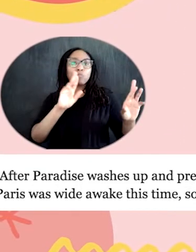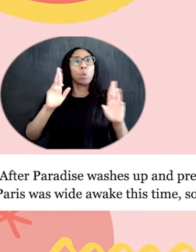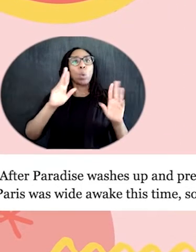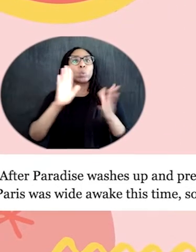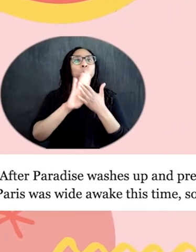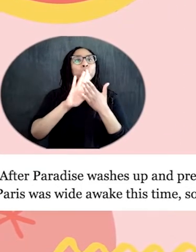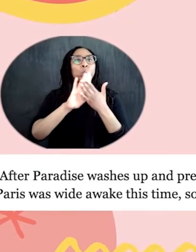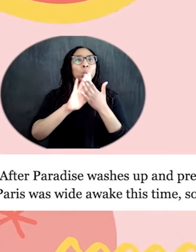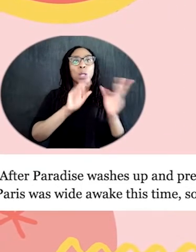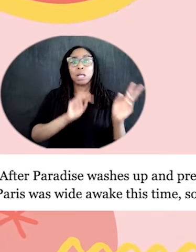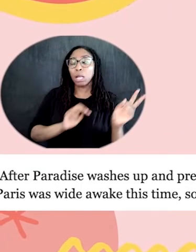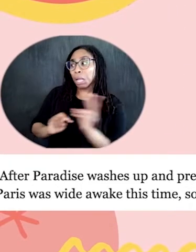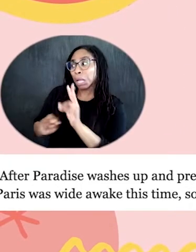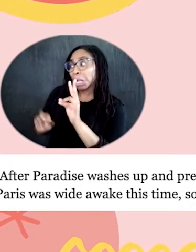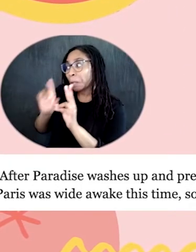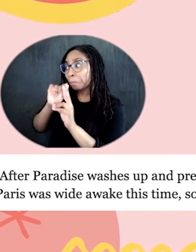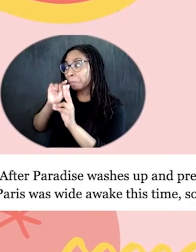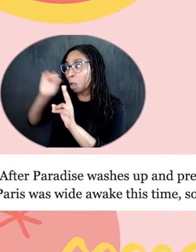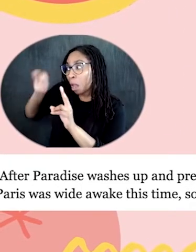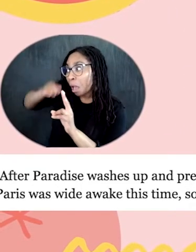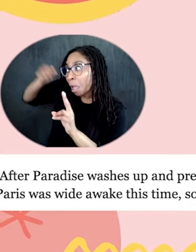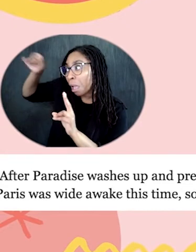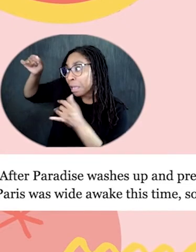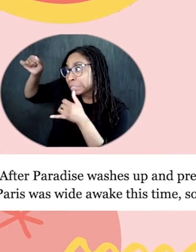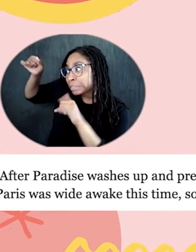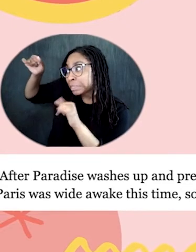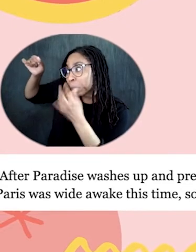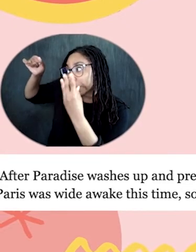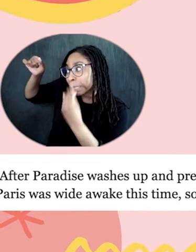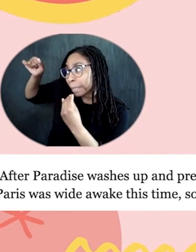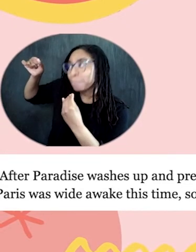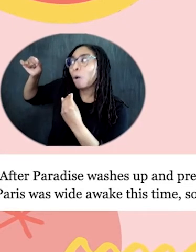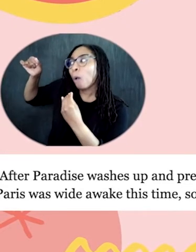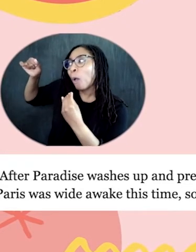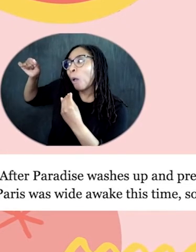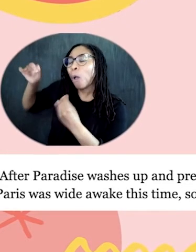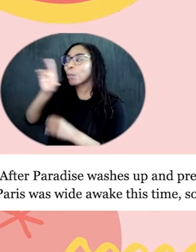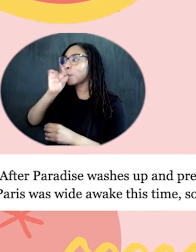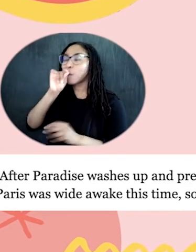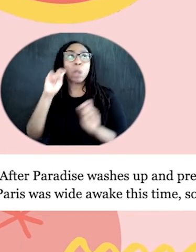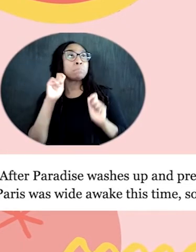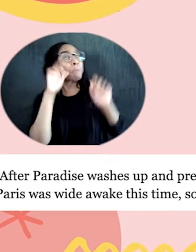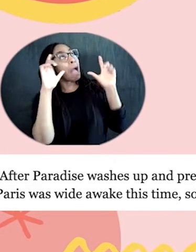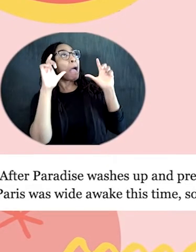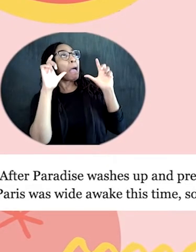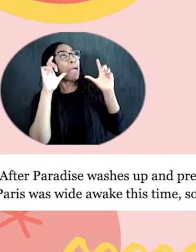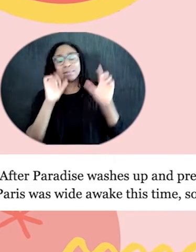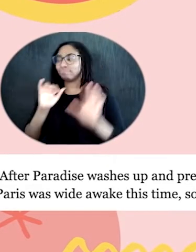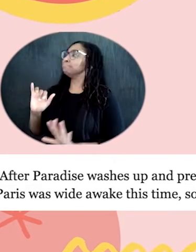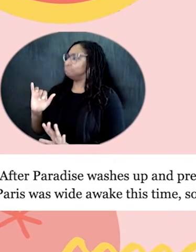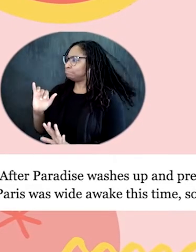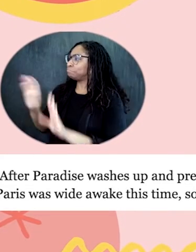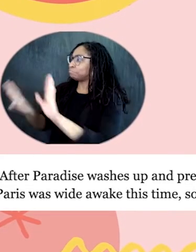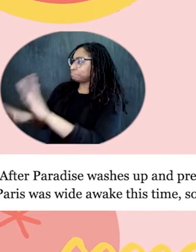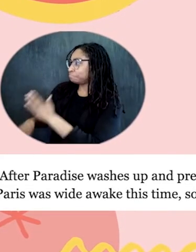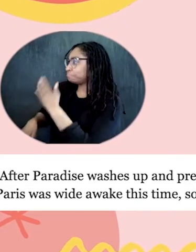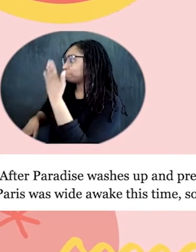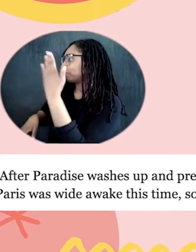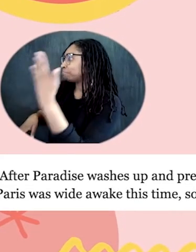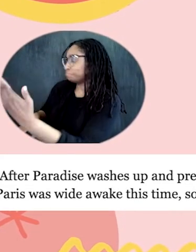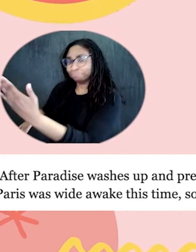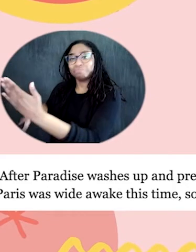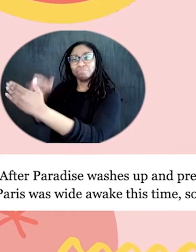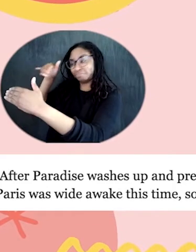bird cage to see if Paris is still asleep. Paris was wide awake this time, so Paradise opens the cage